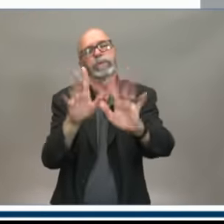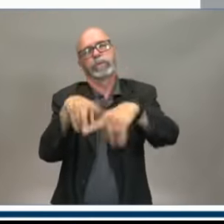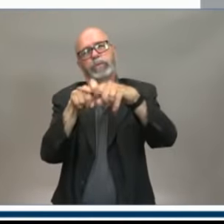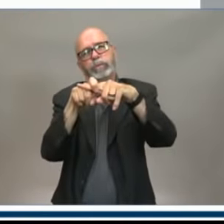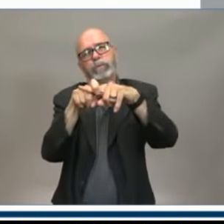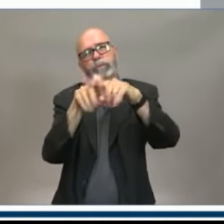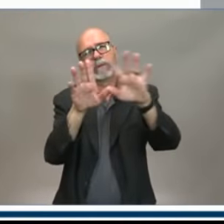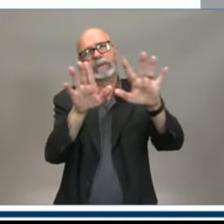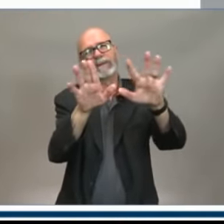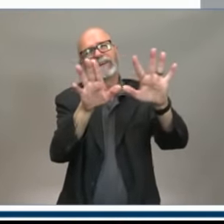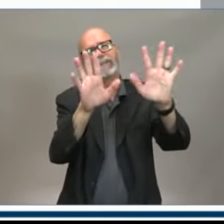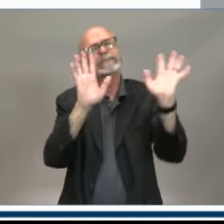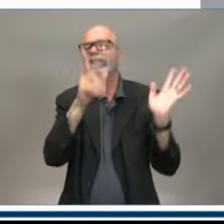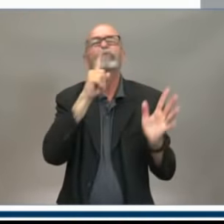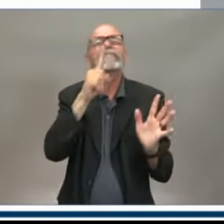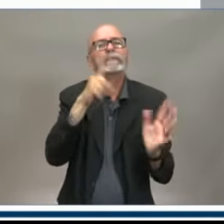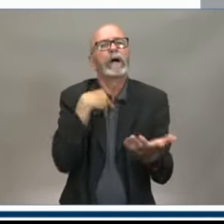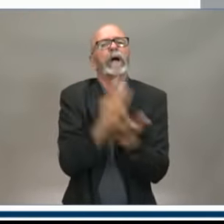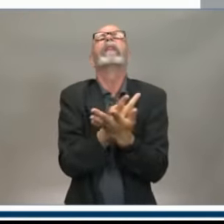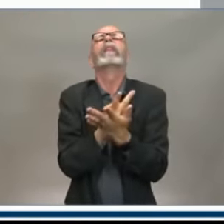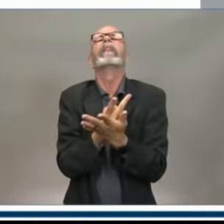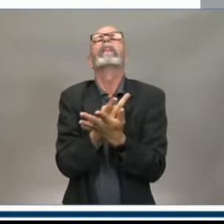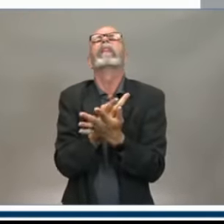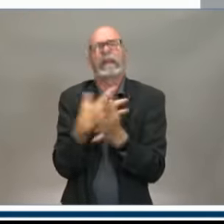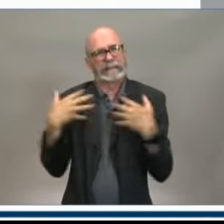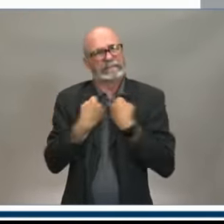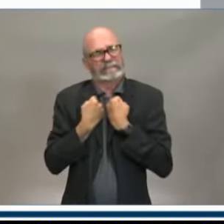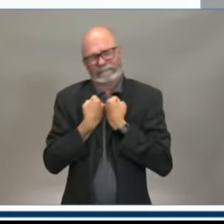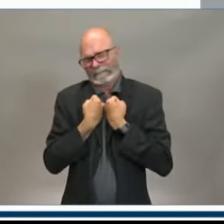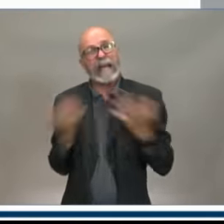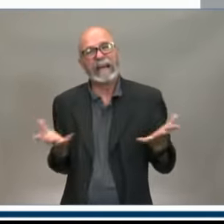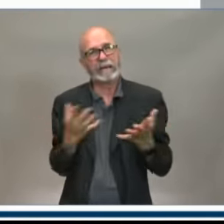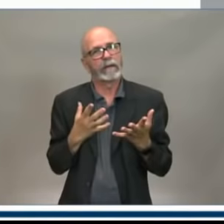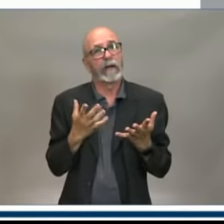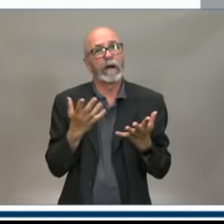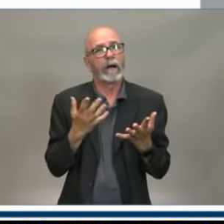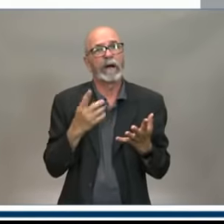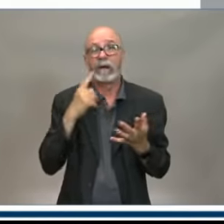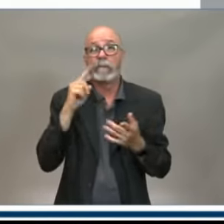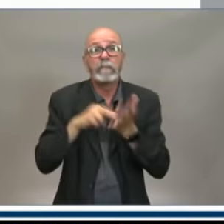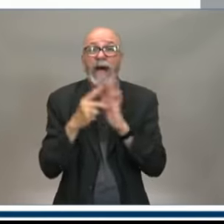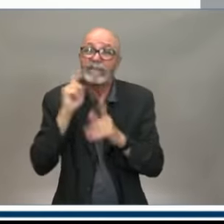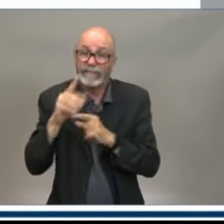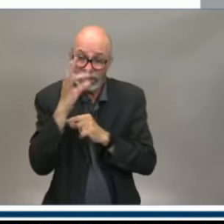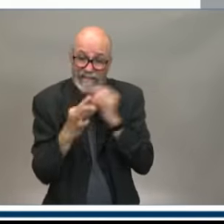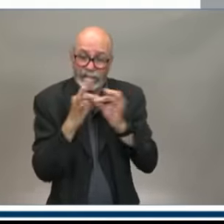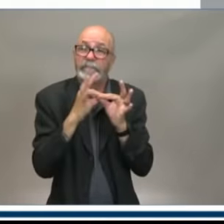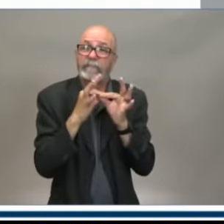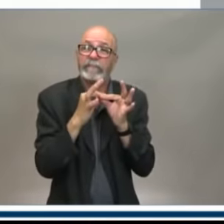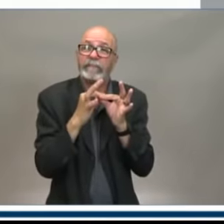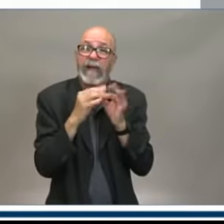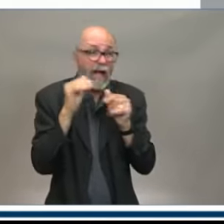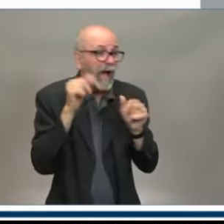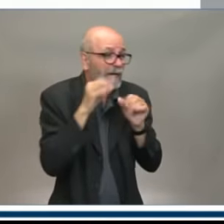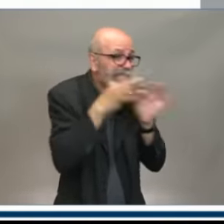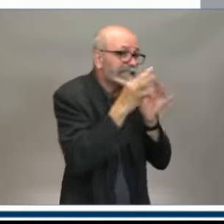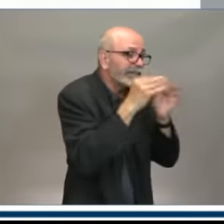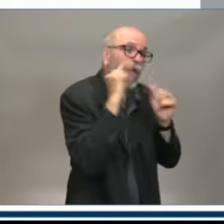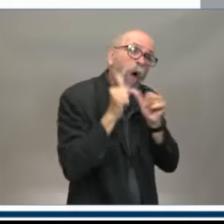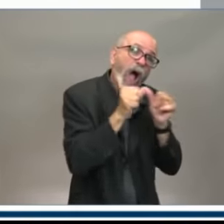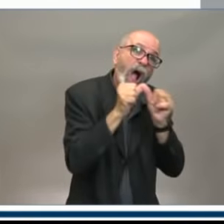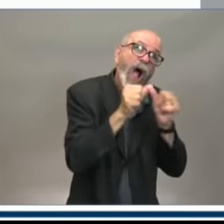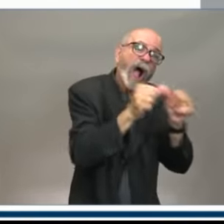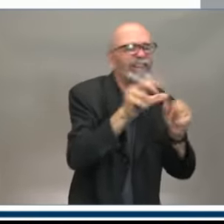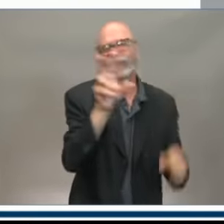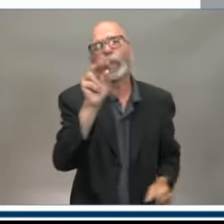going to be doing this forever. We're doing this for a period of time, and it's important that we do this right now. As I said, the timing is good, but